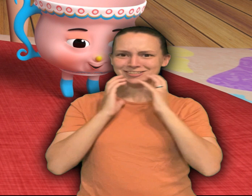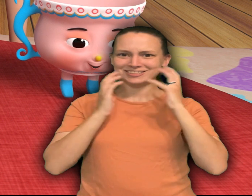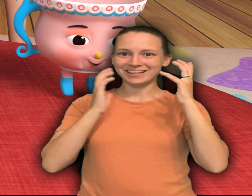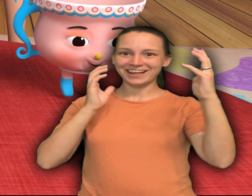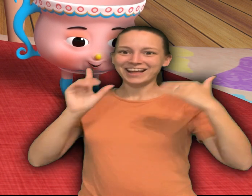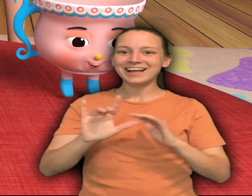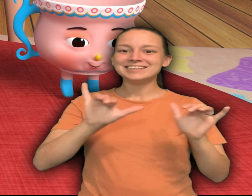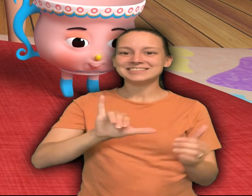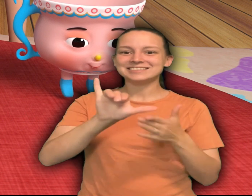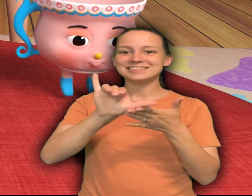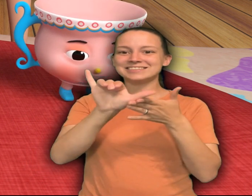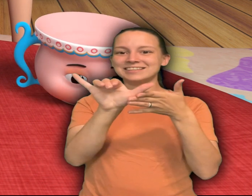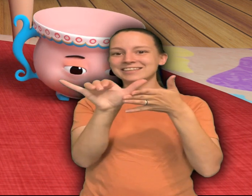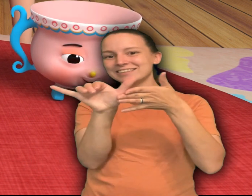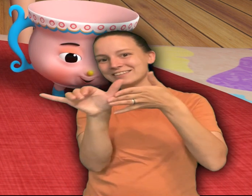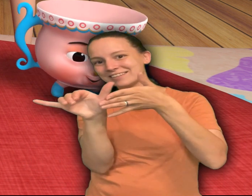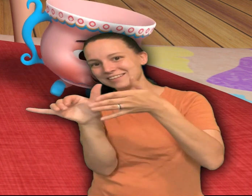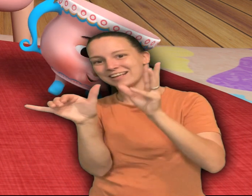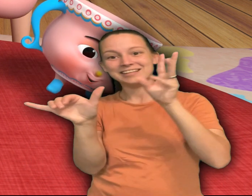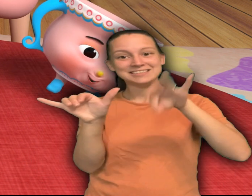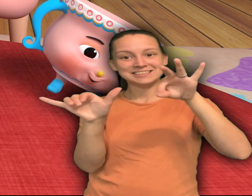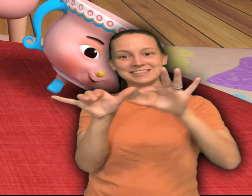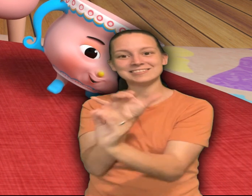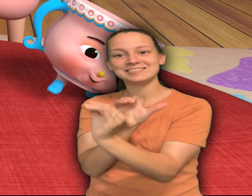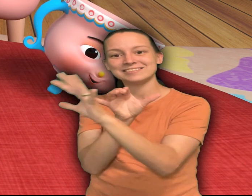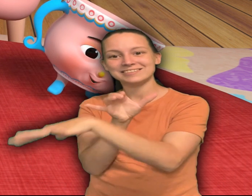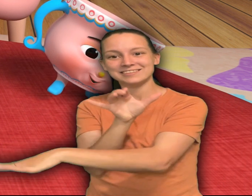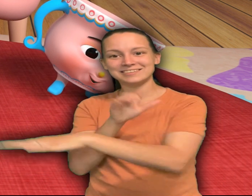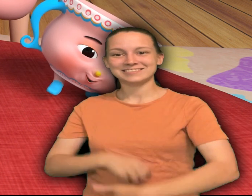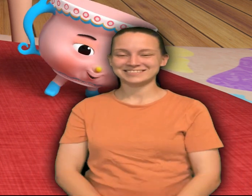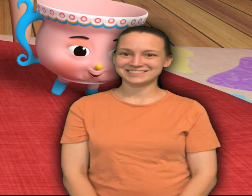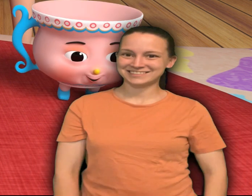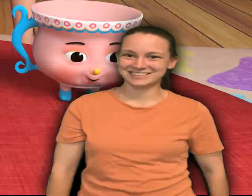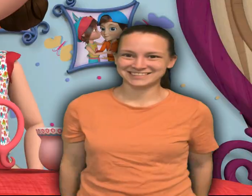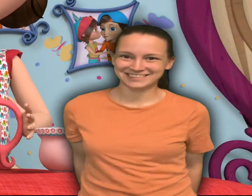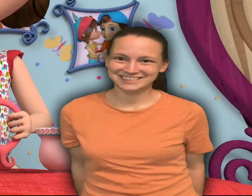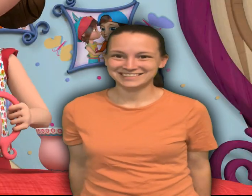me shout Just tip me over and pour me out